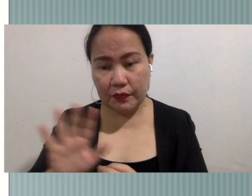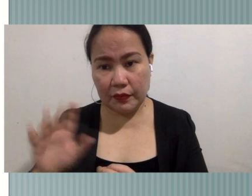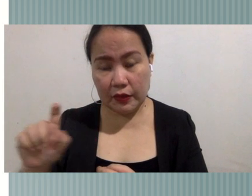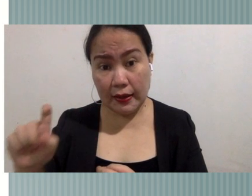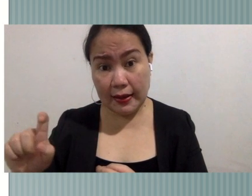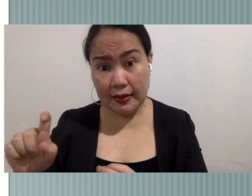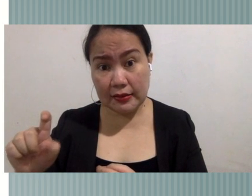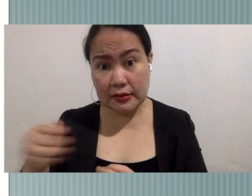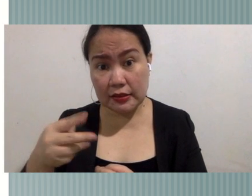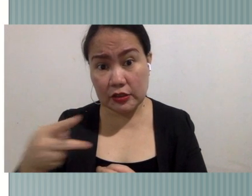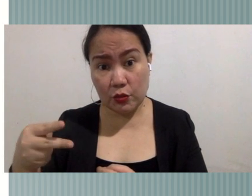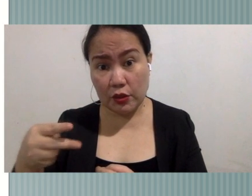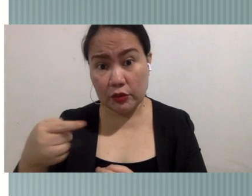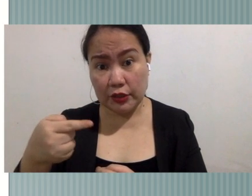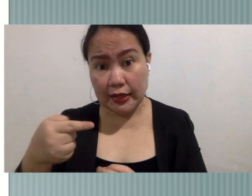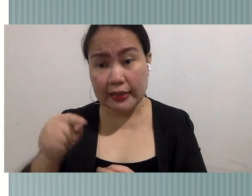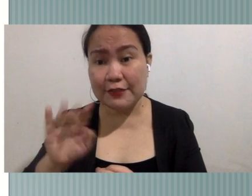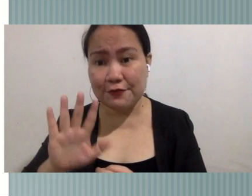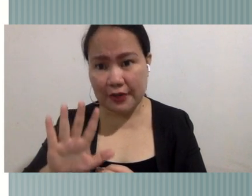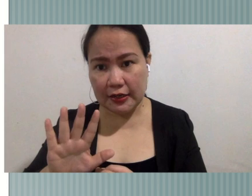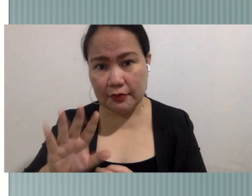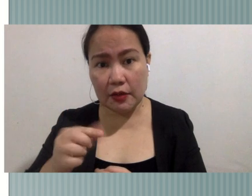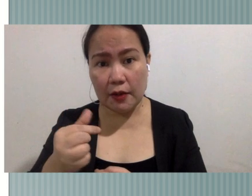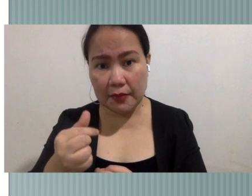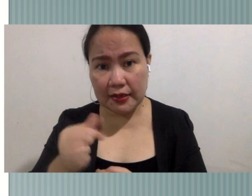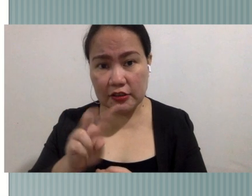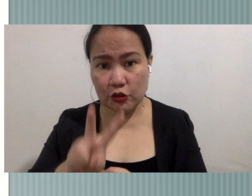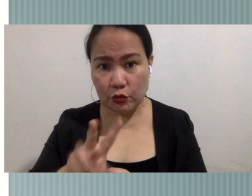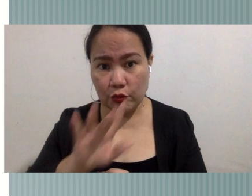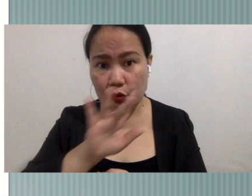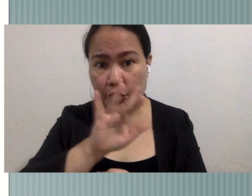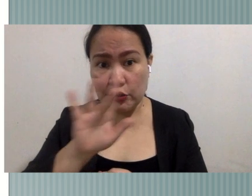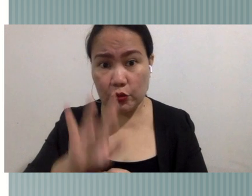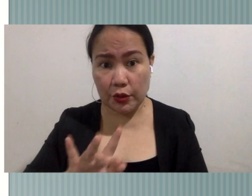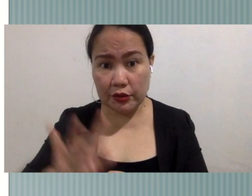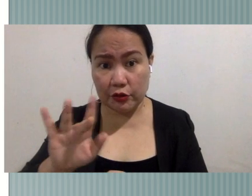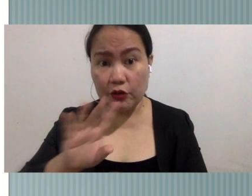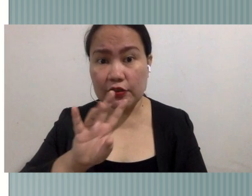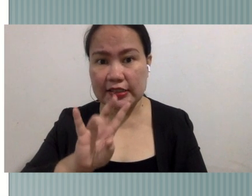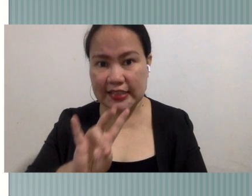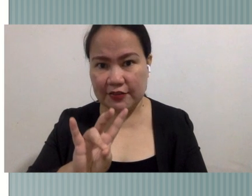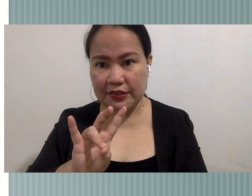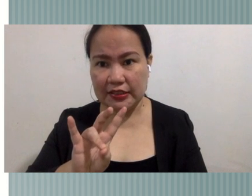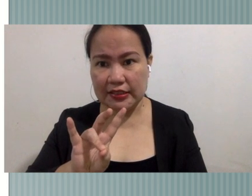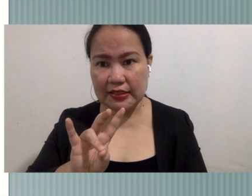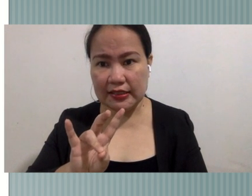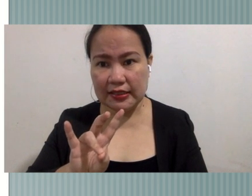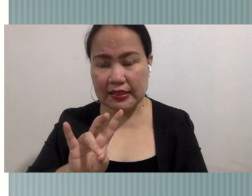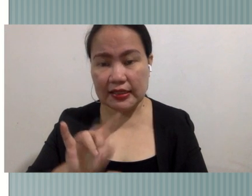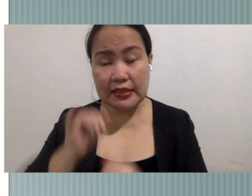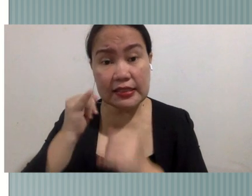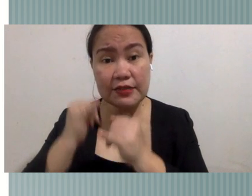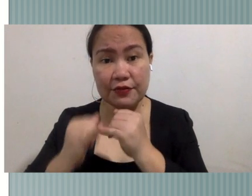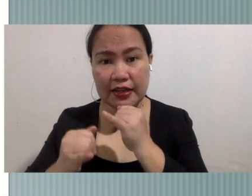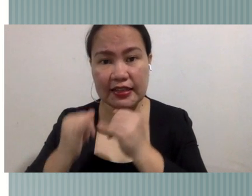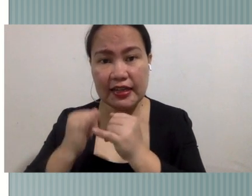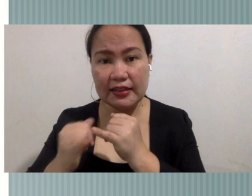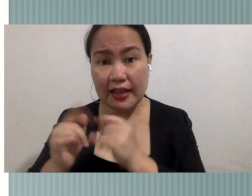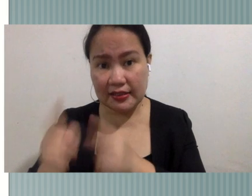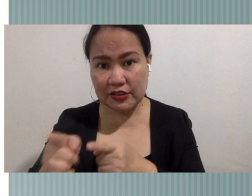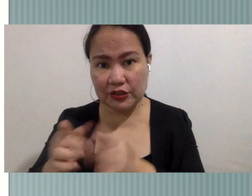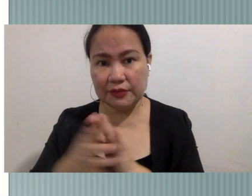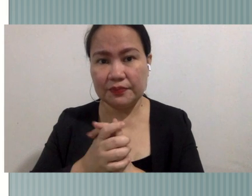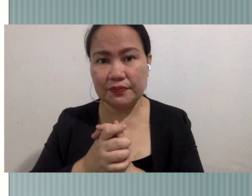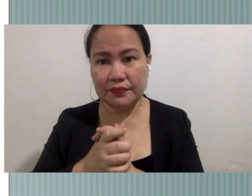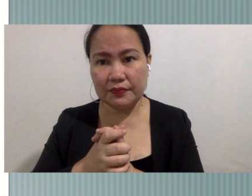is equal to negative 5 plus 2 square root of 7. And this is now the final answer.